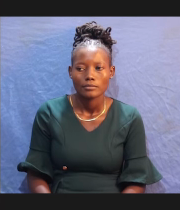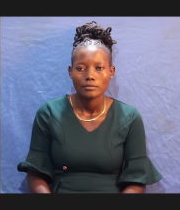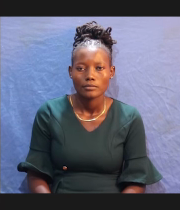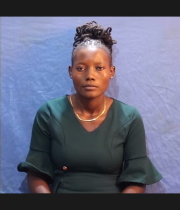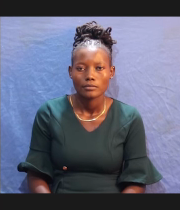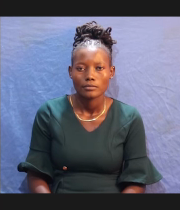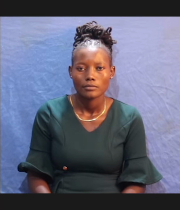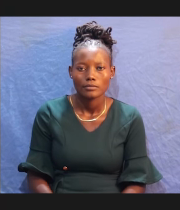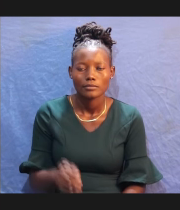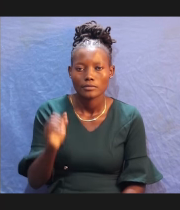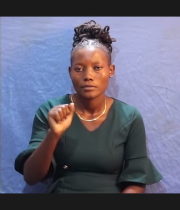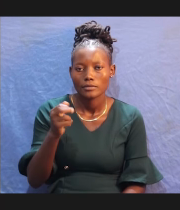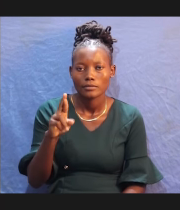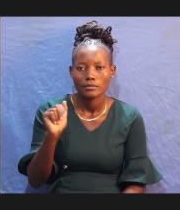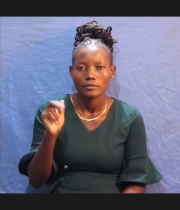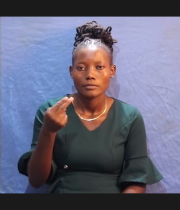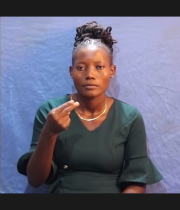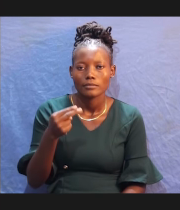Sarah?